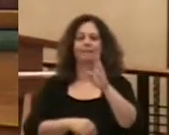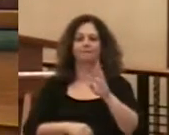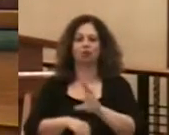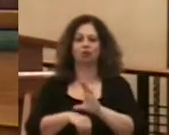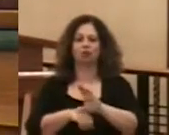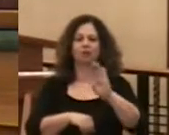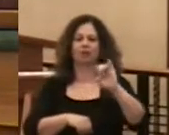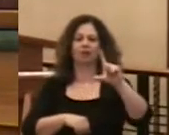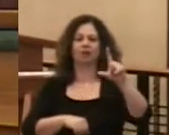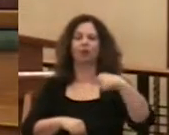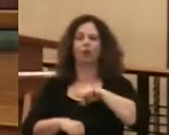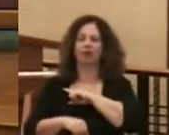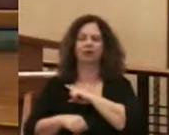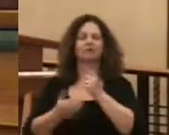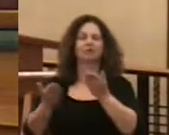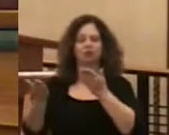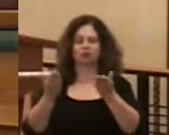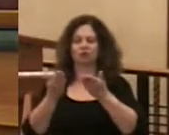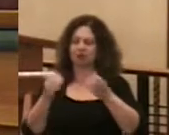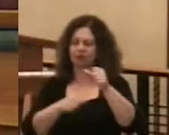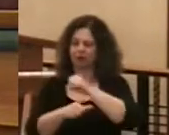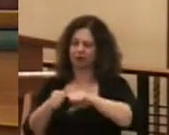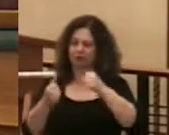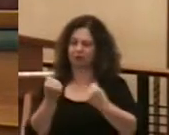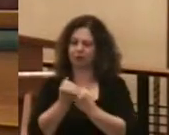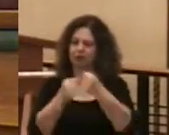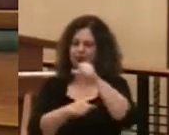may God bless our congregation. Thank you.